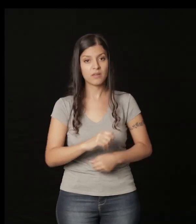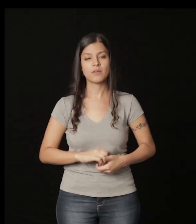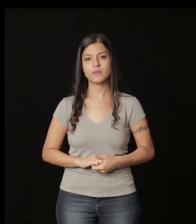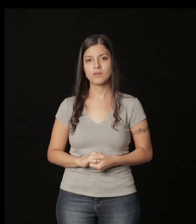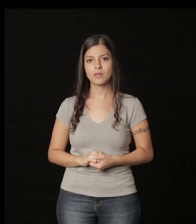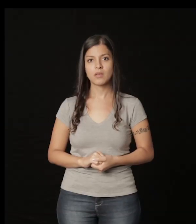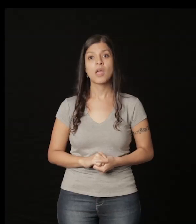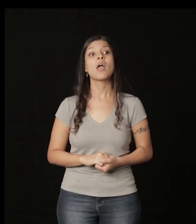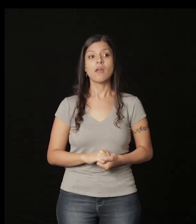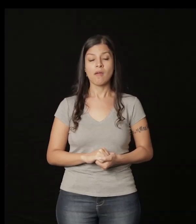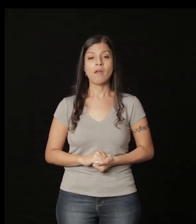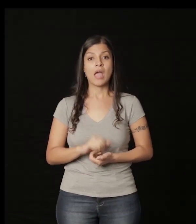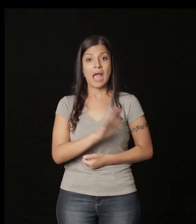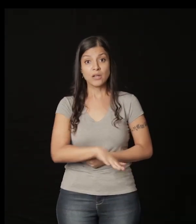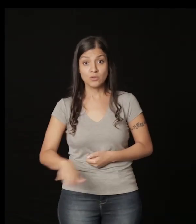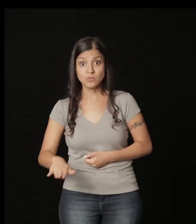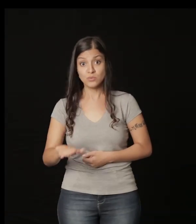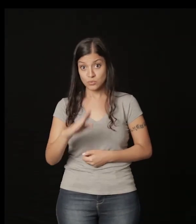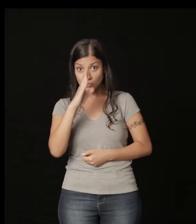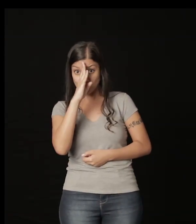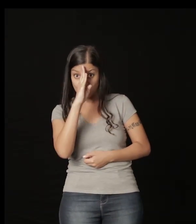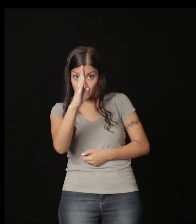The kids, did they see the film?